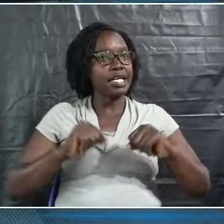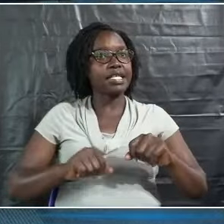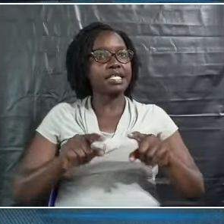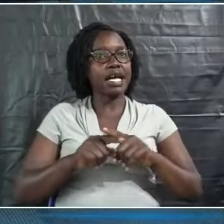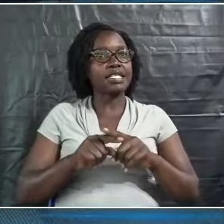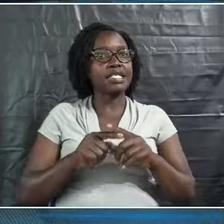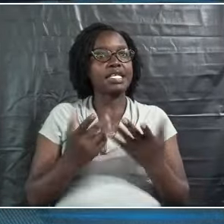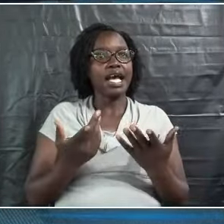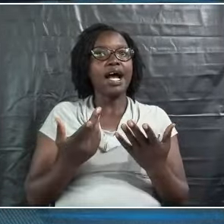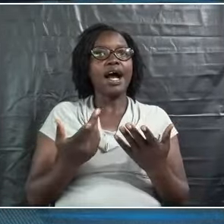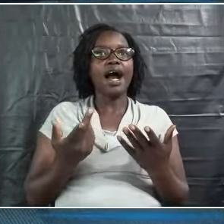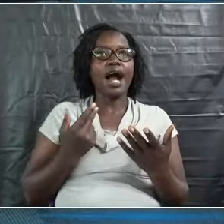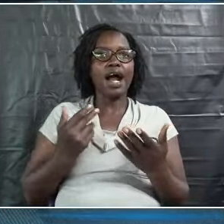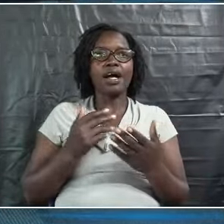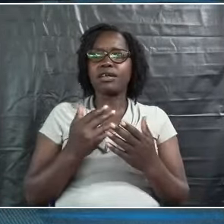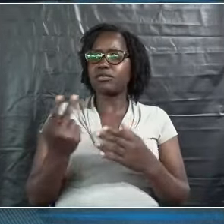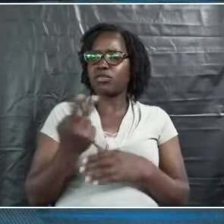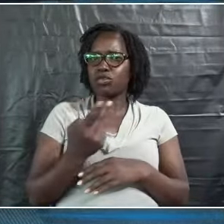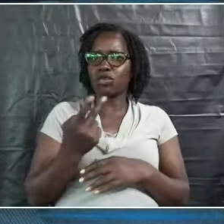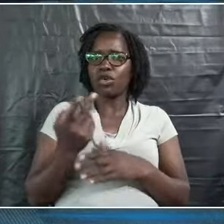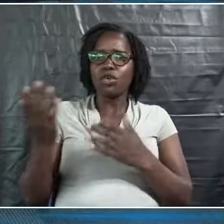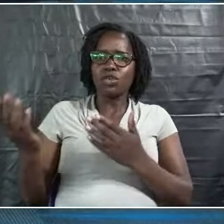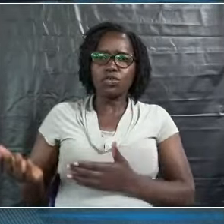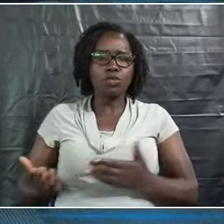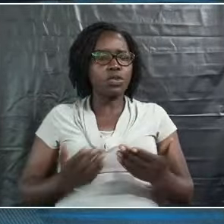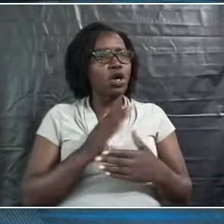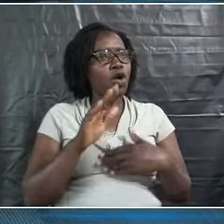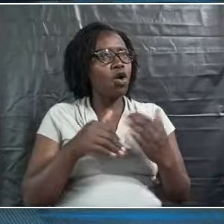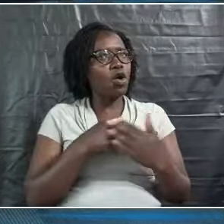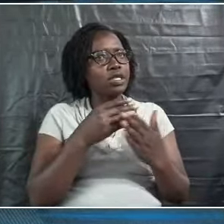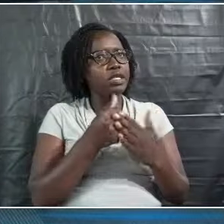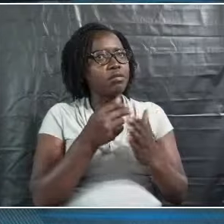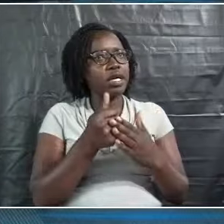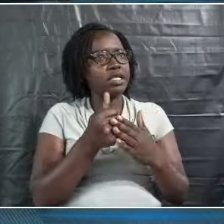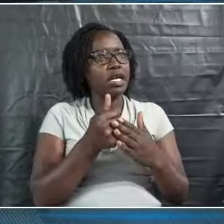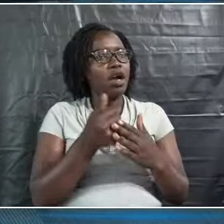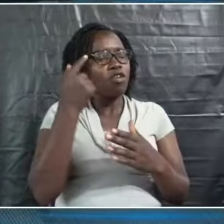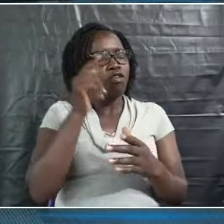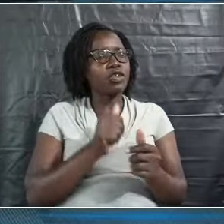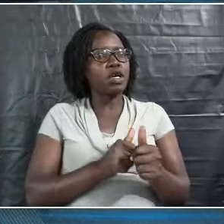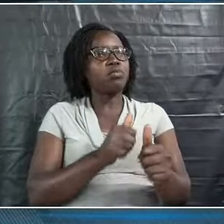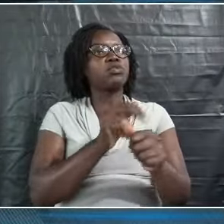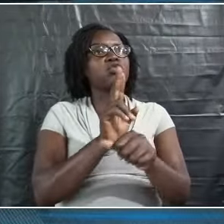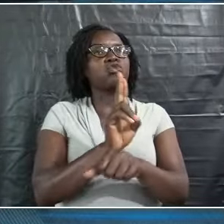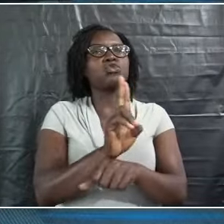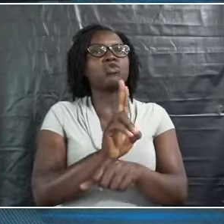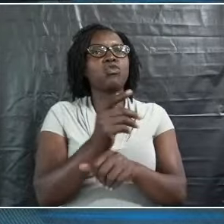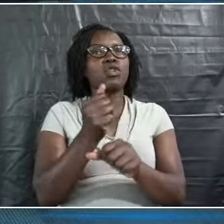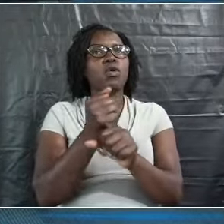to bring all the money at the apostles' feet to use it in the work of the Lord.